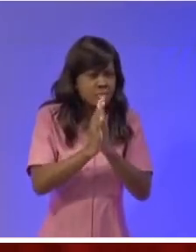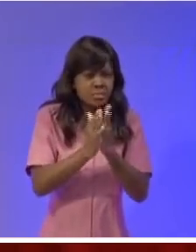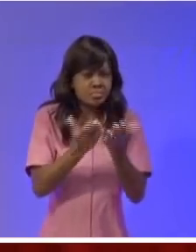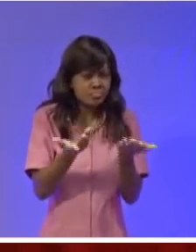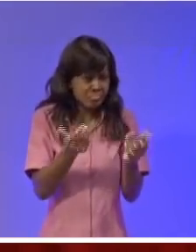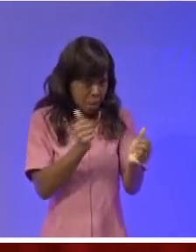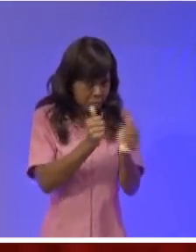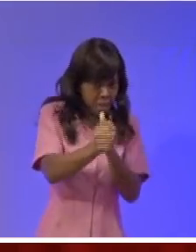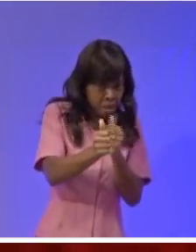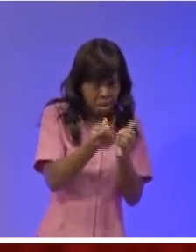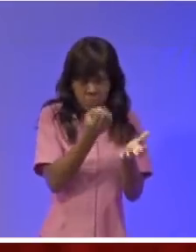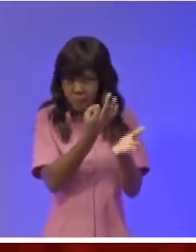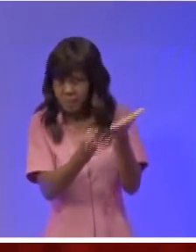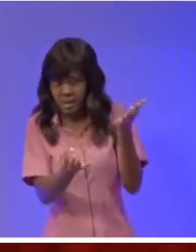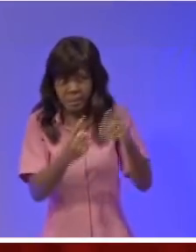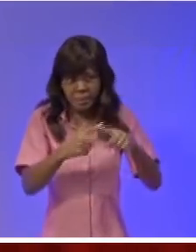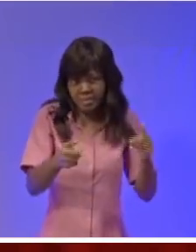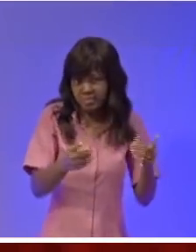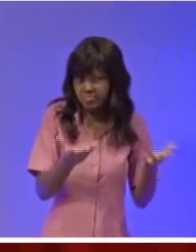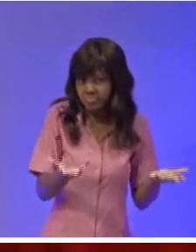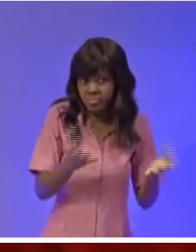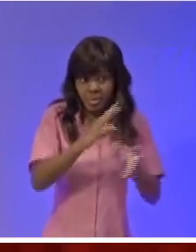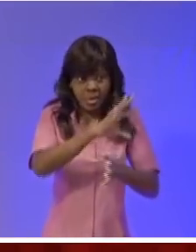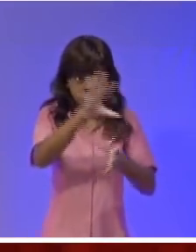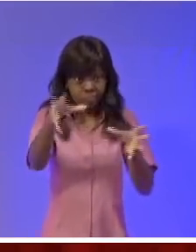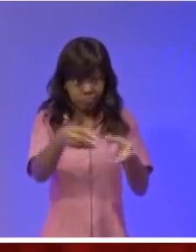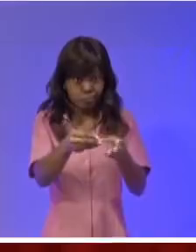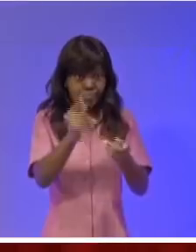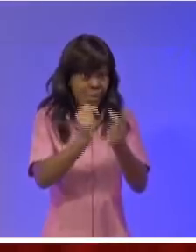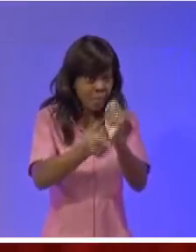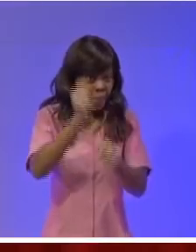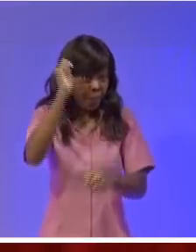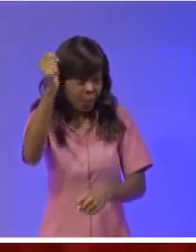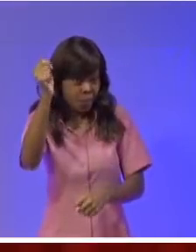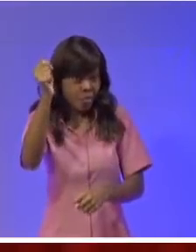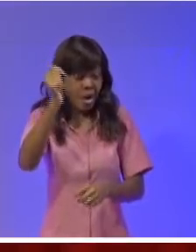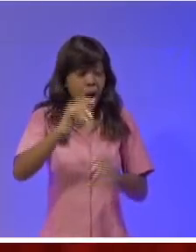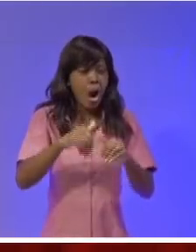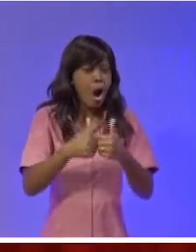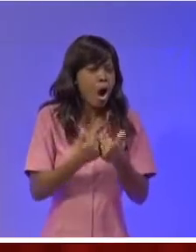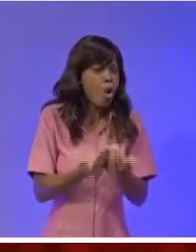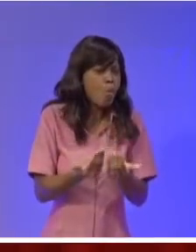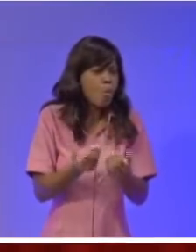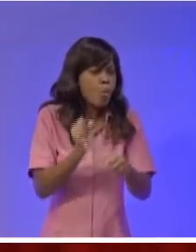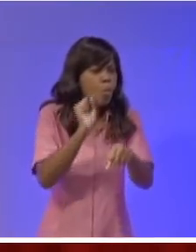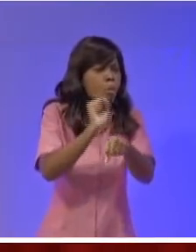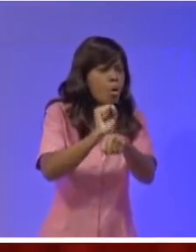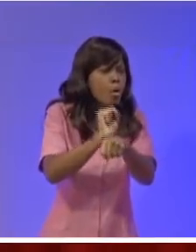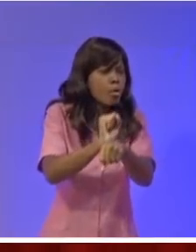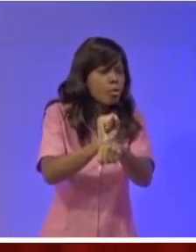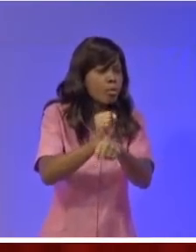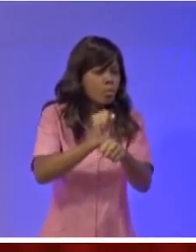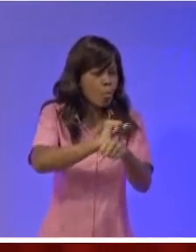how Trinidad and Tobago has handled the pandemic in 2021? You know, looking back now that the year is ending, what have we done